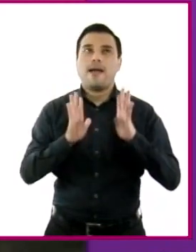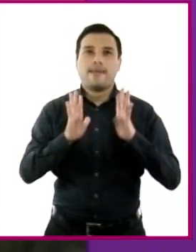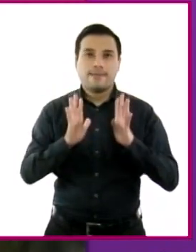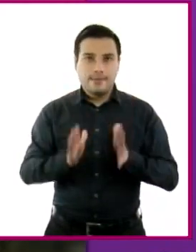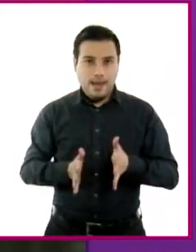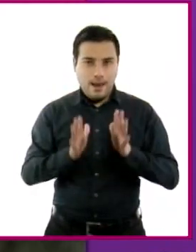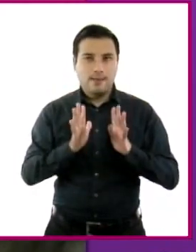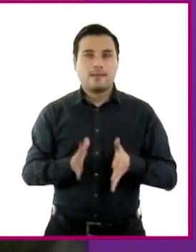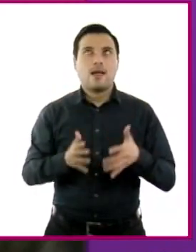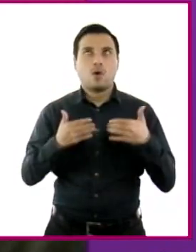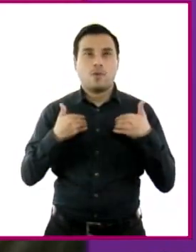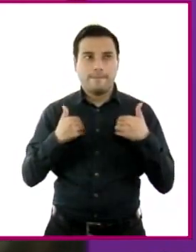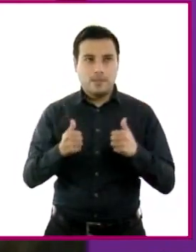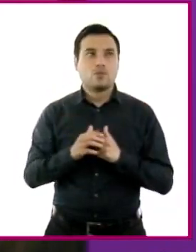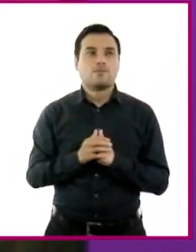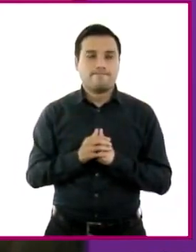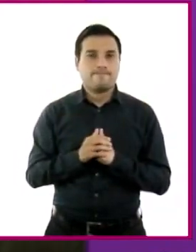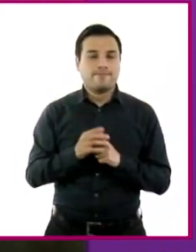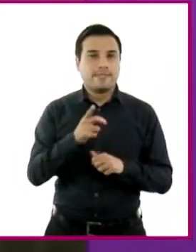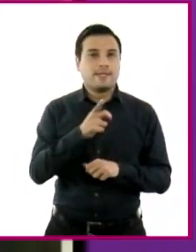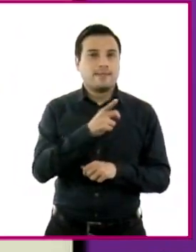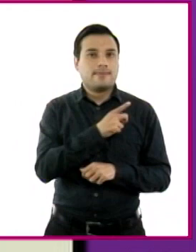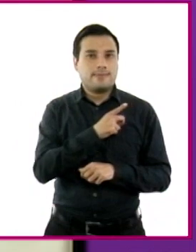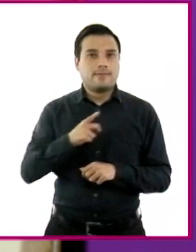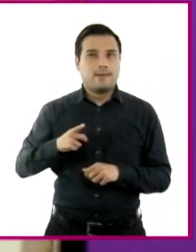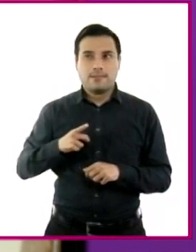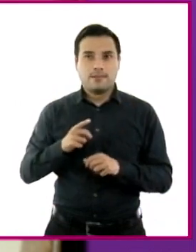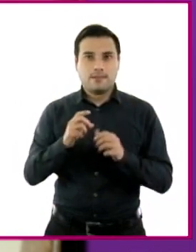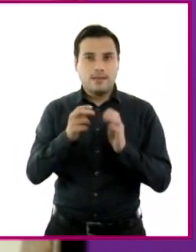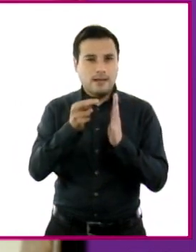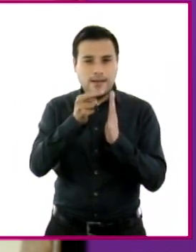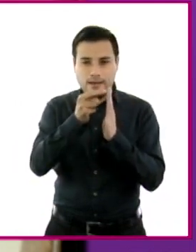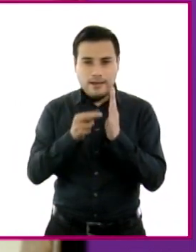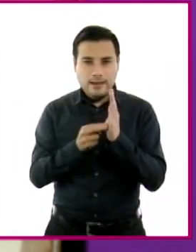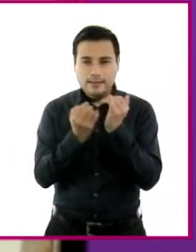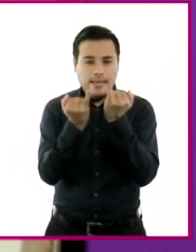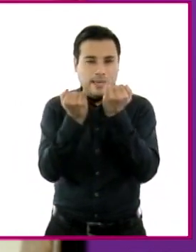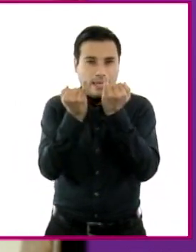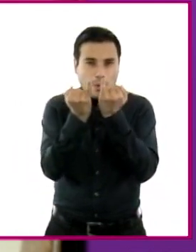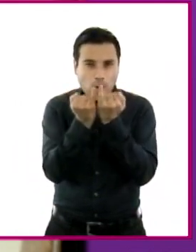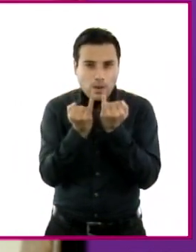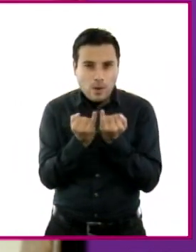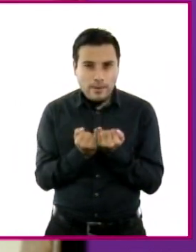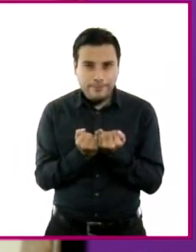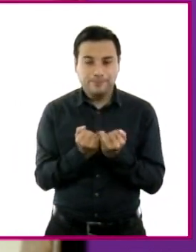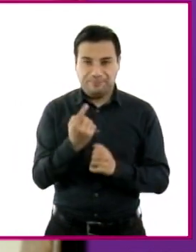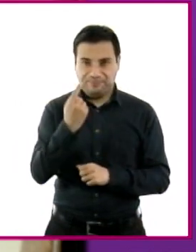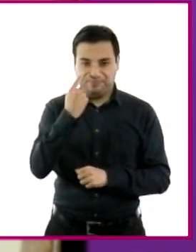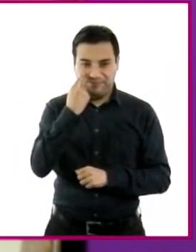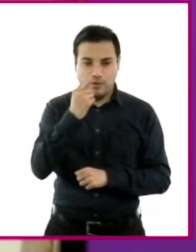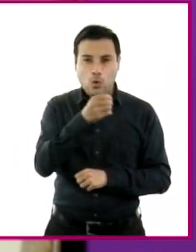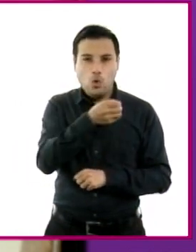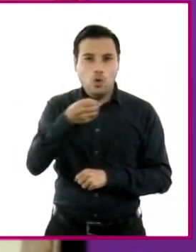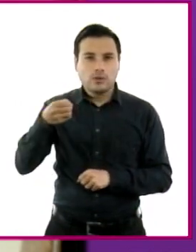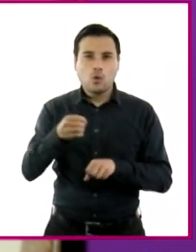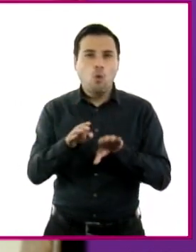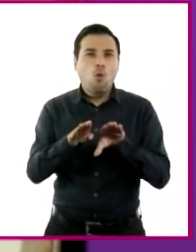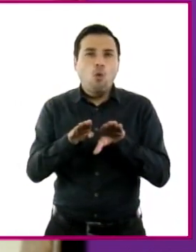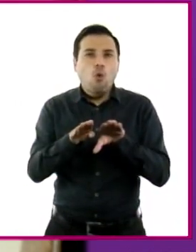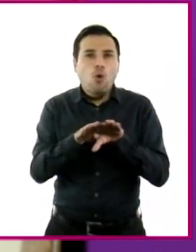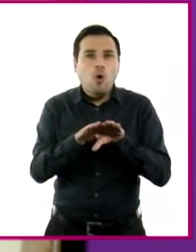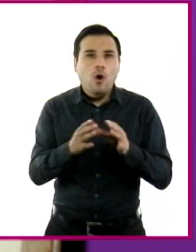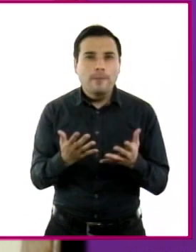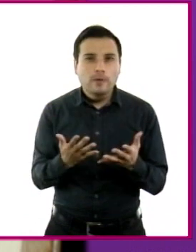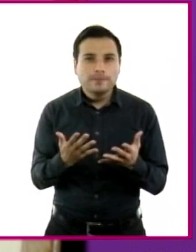the rules, they must be all alike. To prevent accidents in case of an